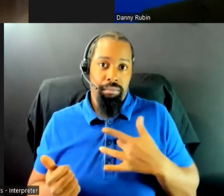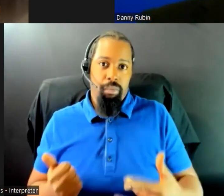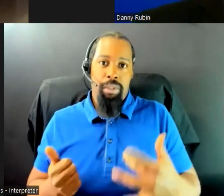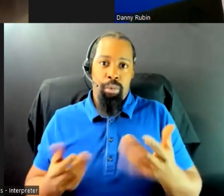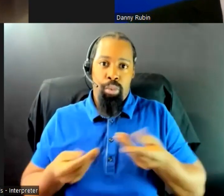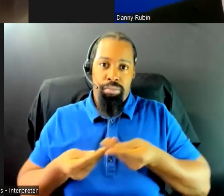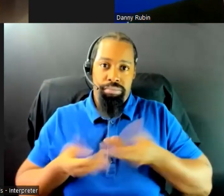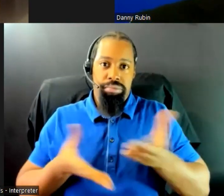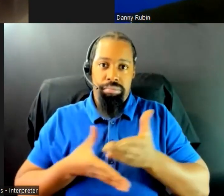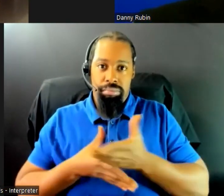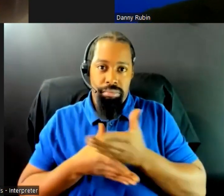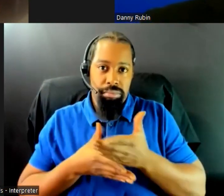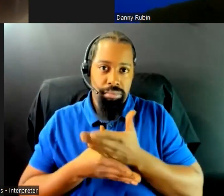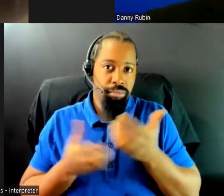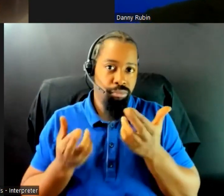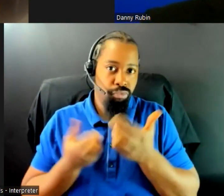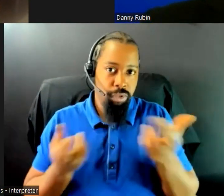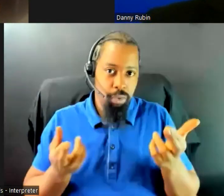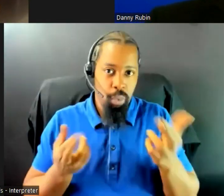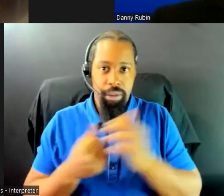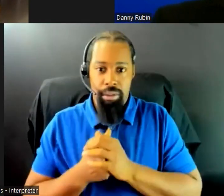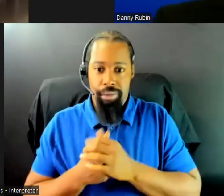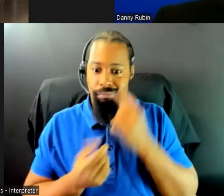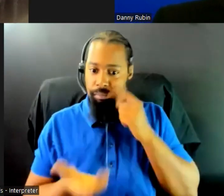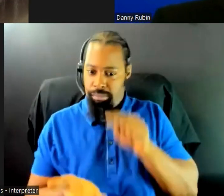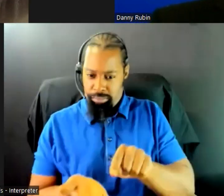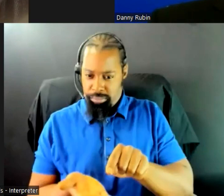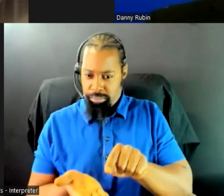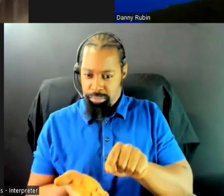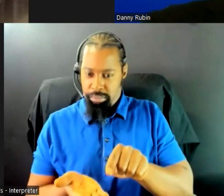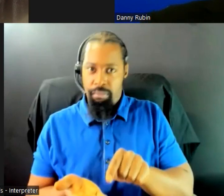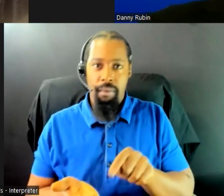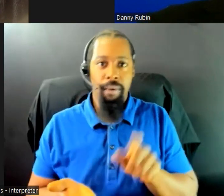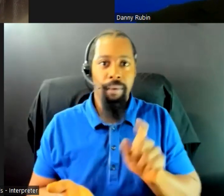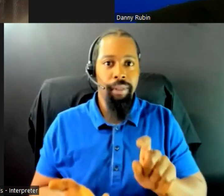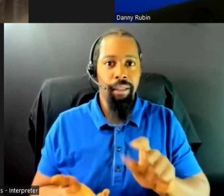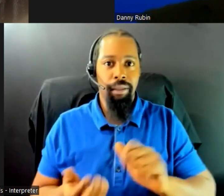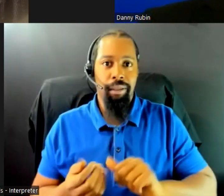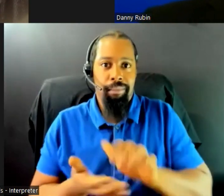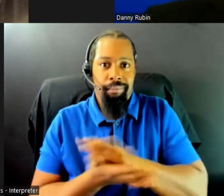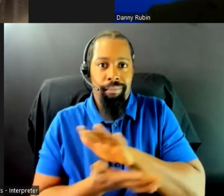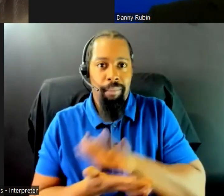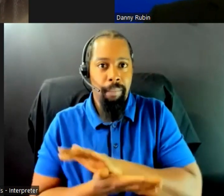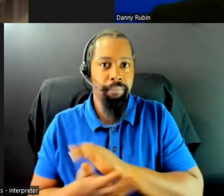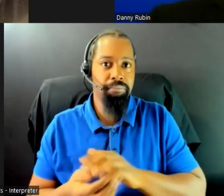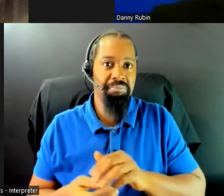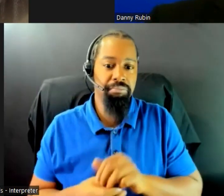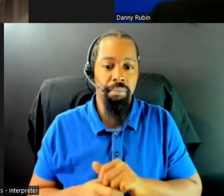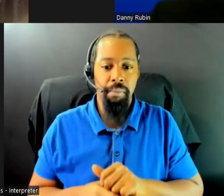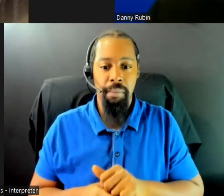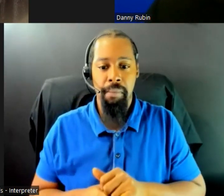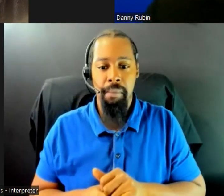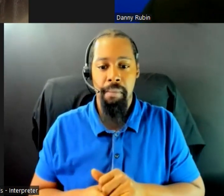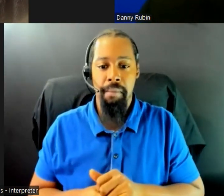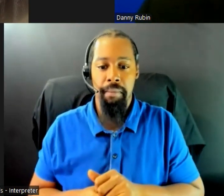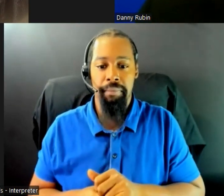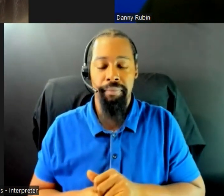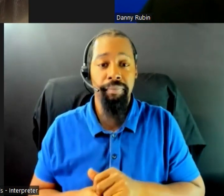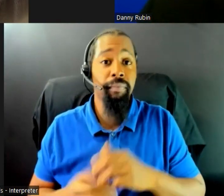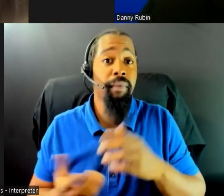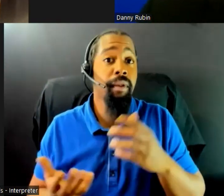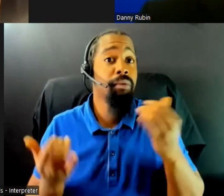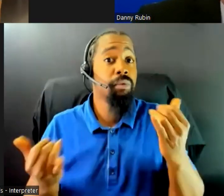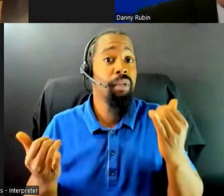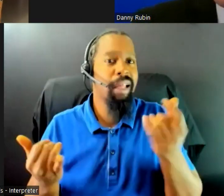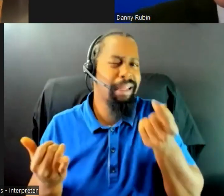question to share the worksheet link one more time in the chat. Thank you. And we're going to do a little bit